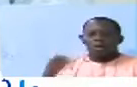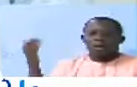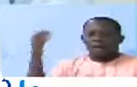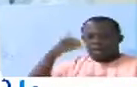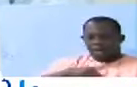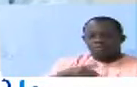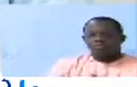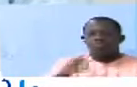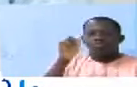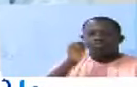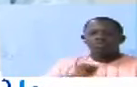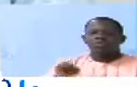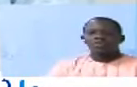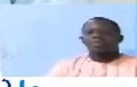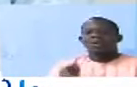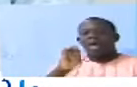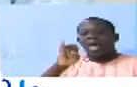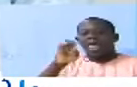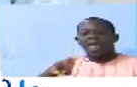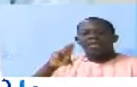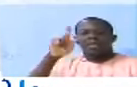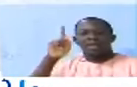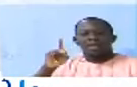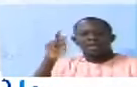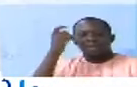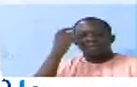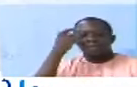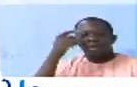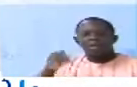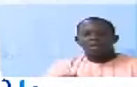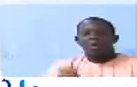were applying ink on the bodies of some